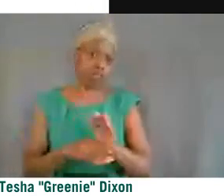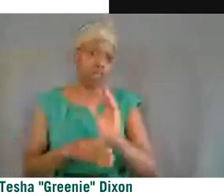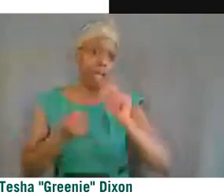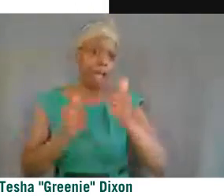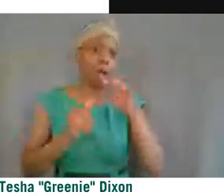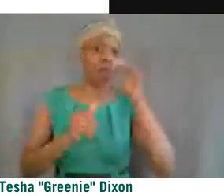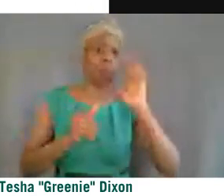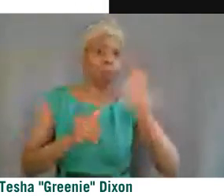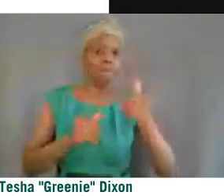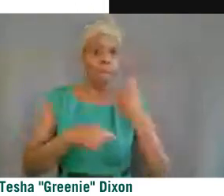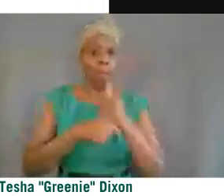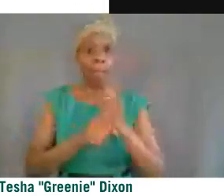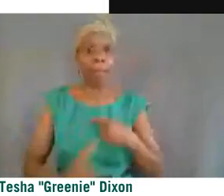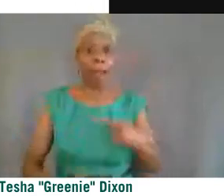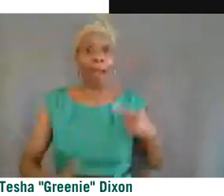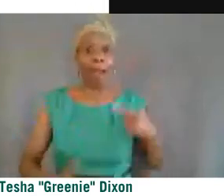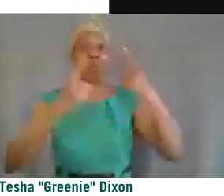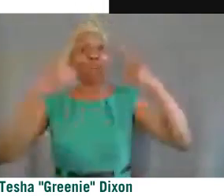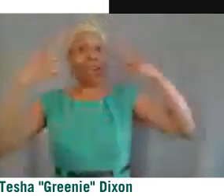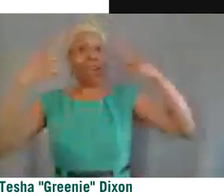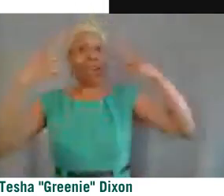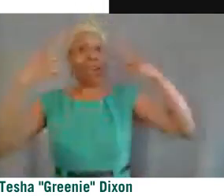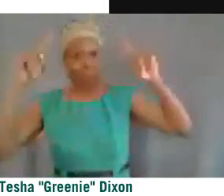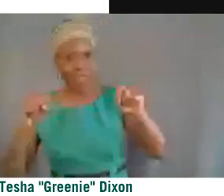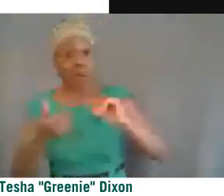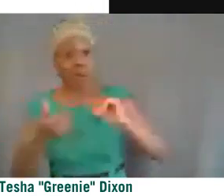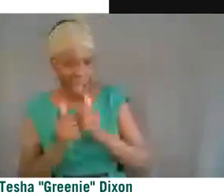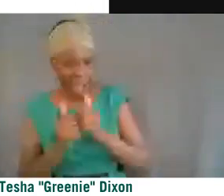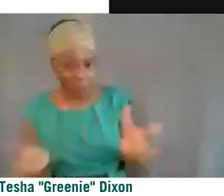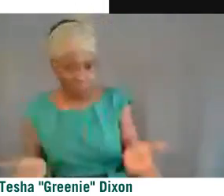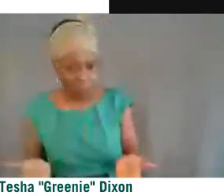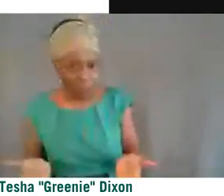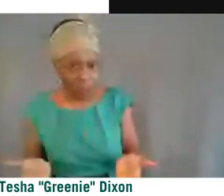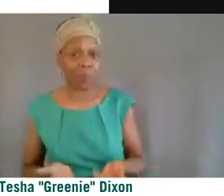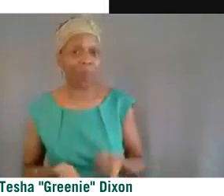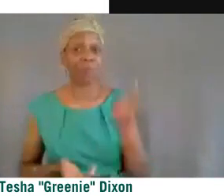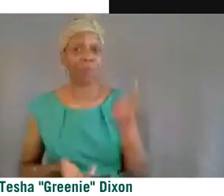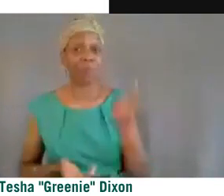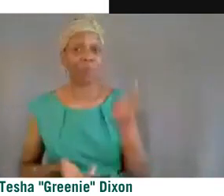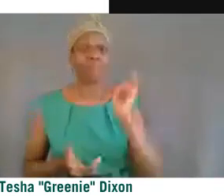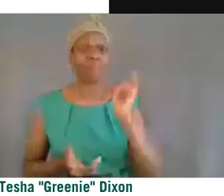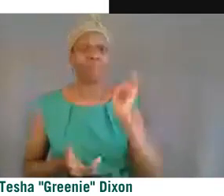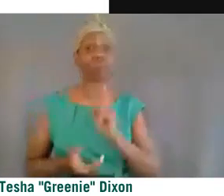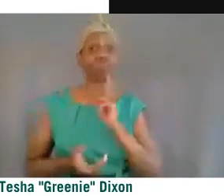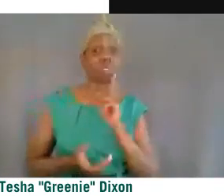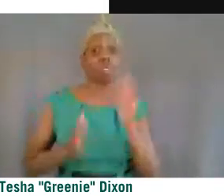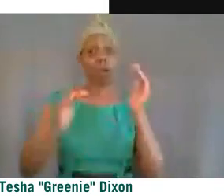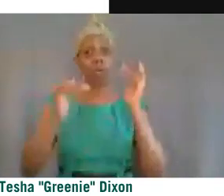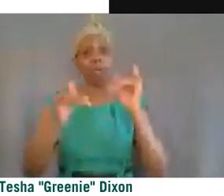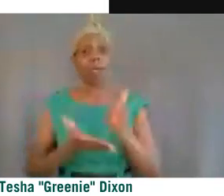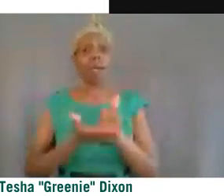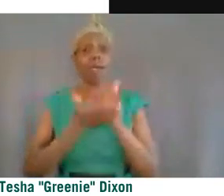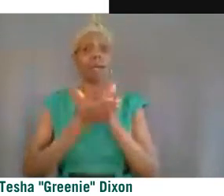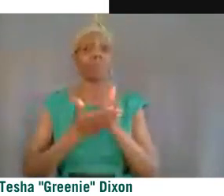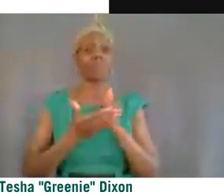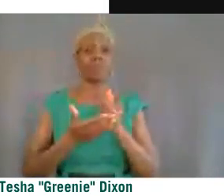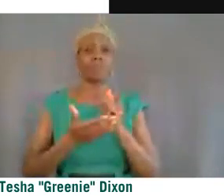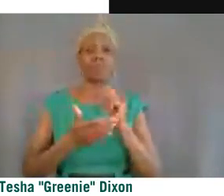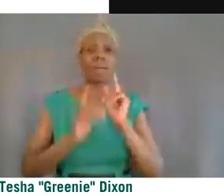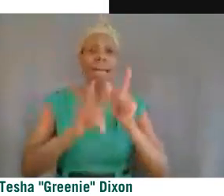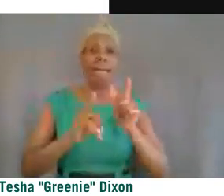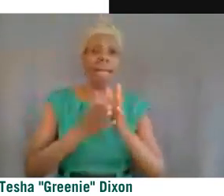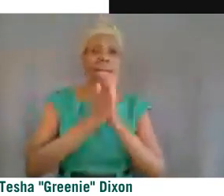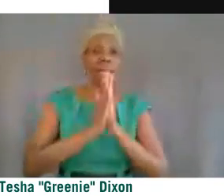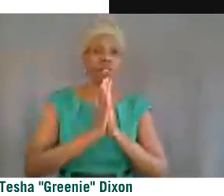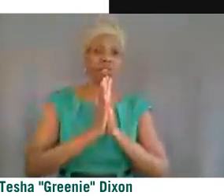meet the goals that you want to achieve in life? And so I think that's really, hopefully that helps answer that person's question. If you've got more, please send